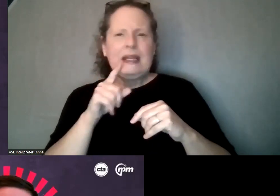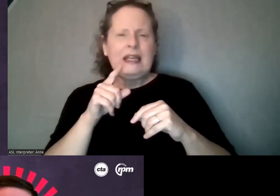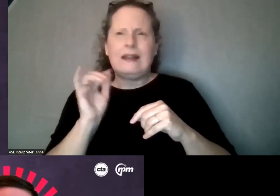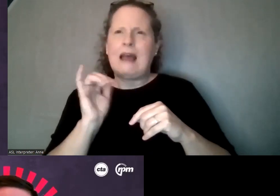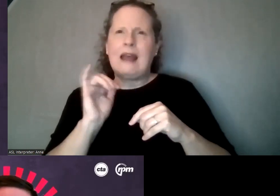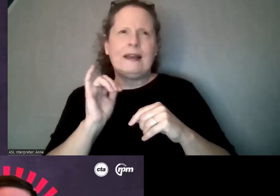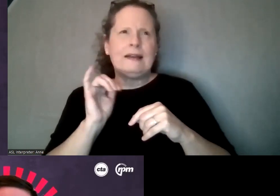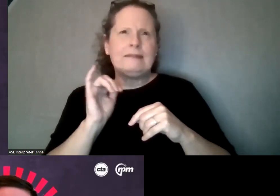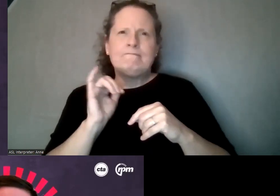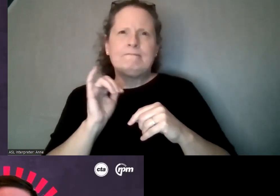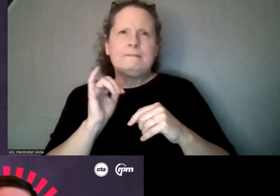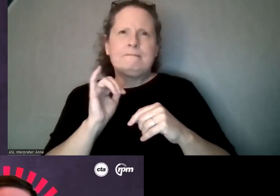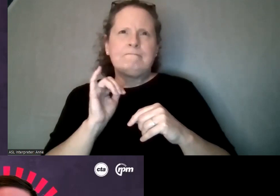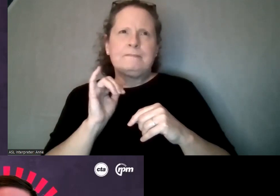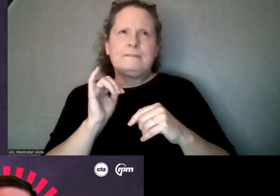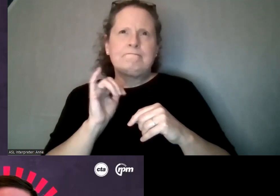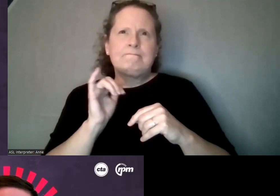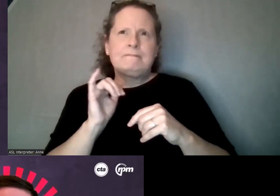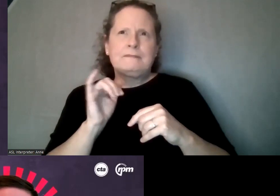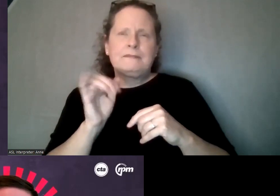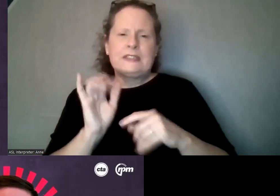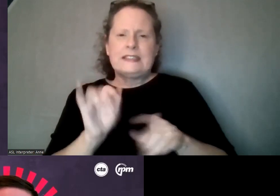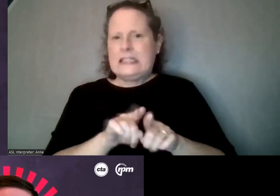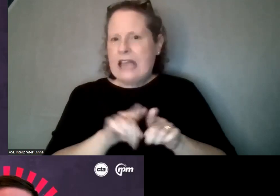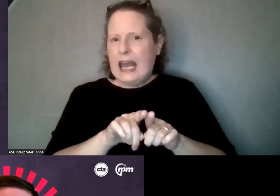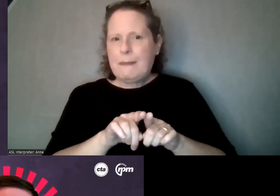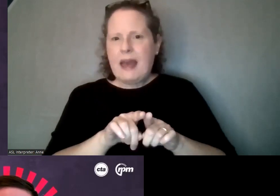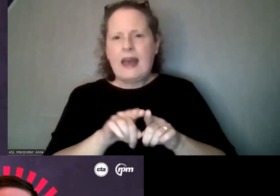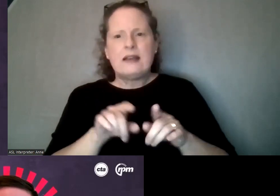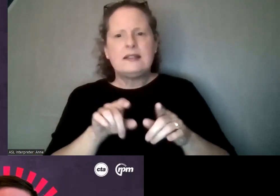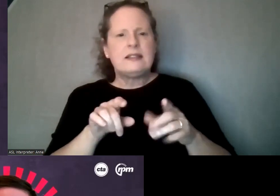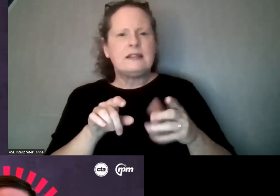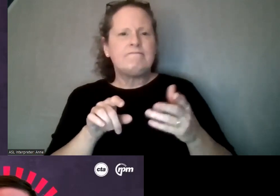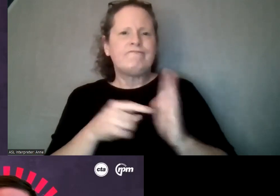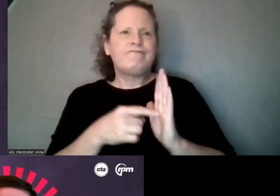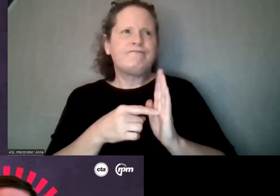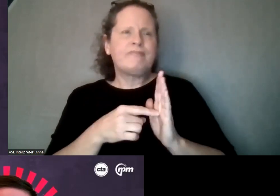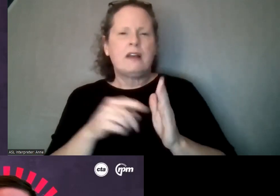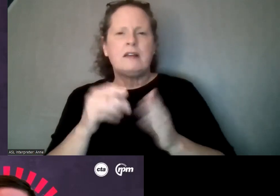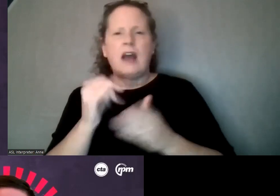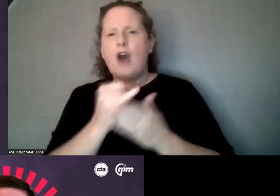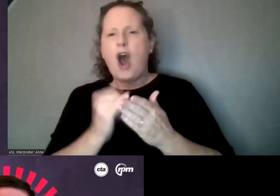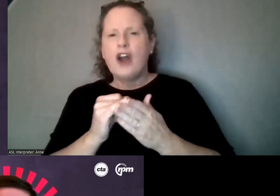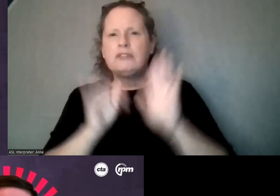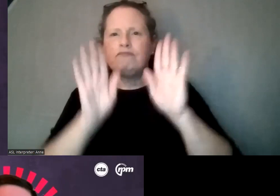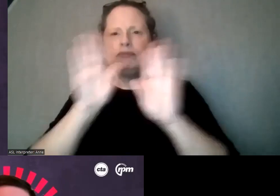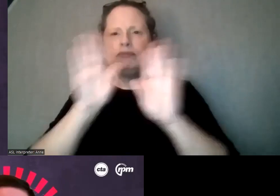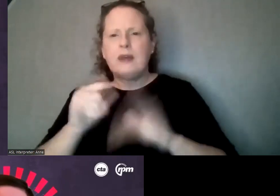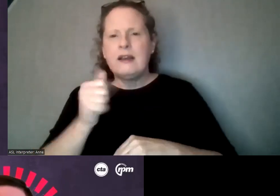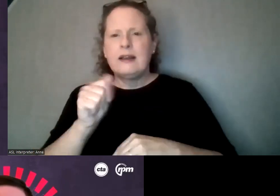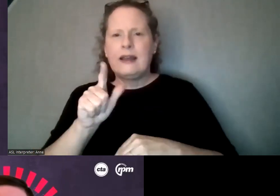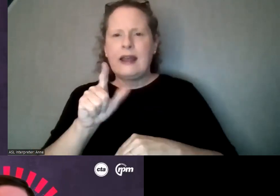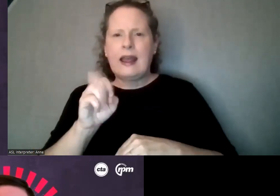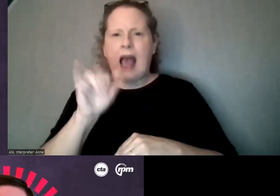a same as the like an the art gallery. So it's for everybody. So that's